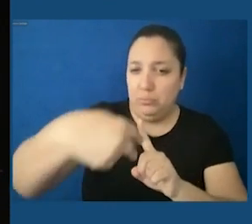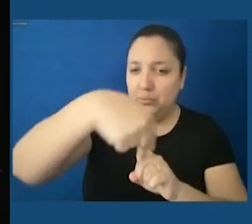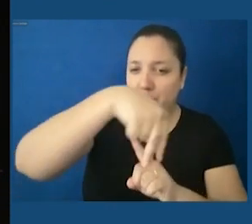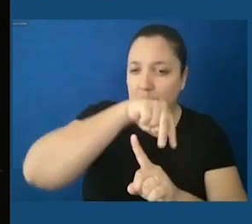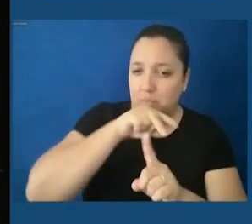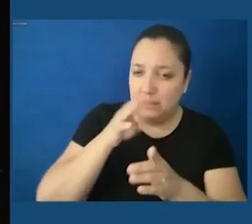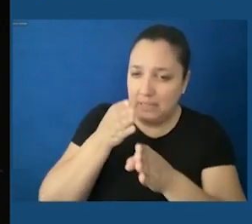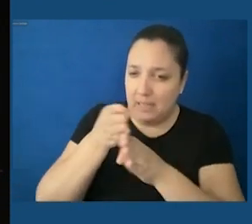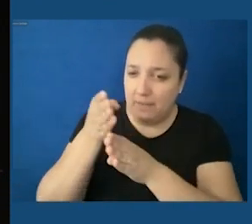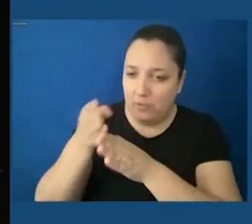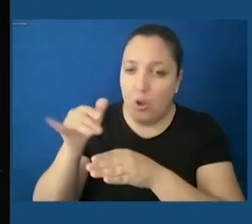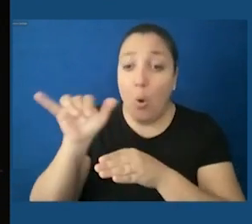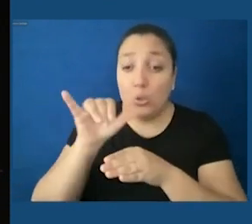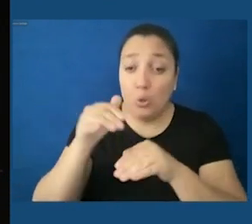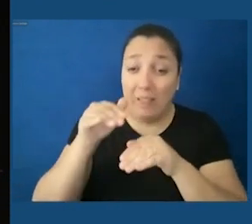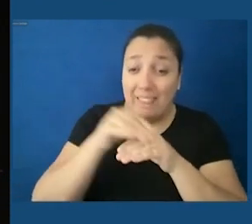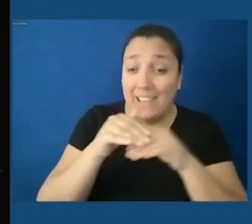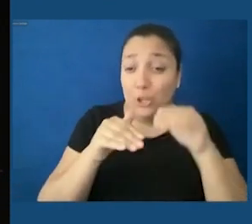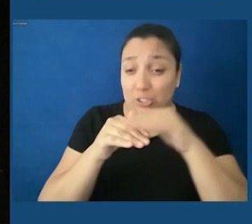avenues or layers of prevention.